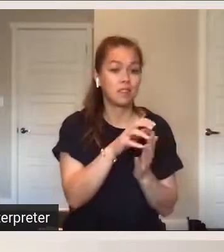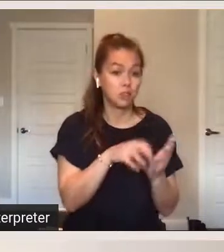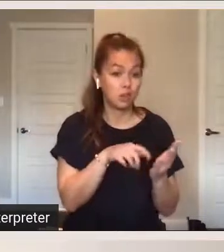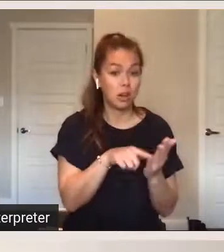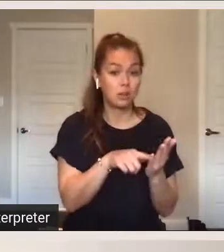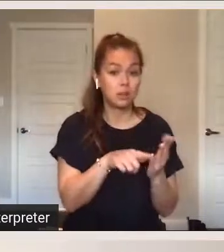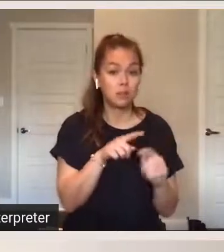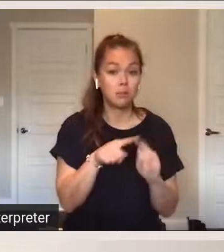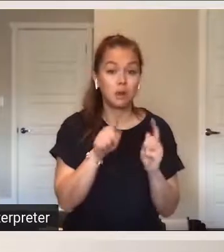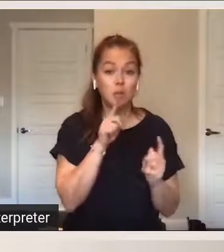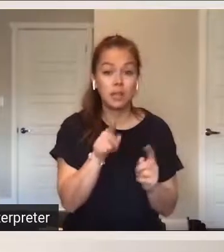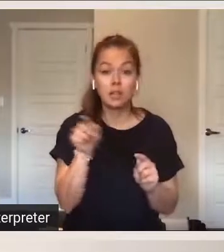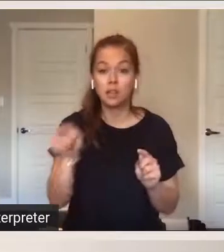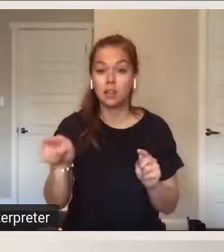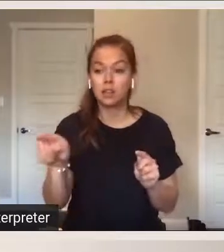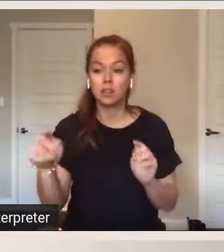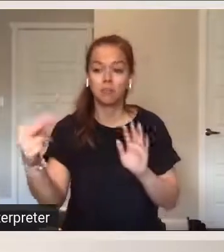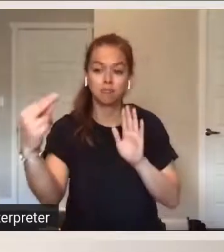that you casted in that script.